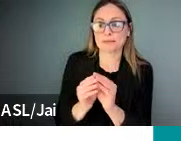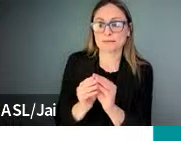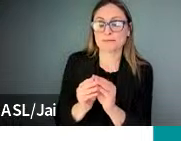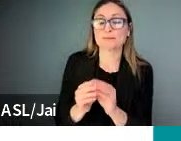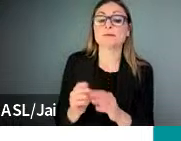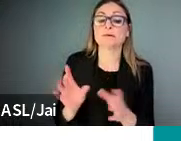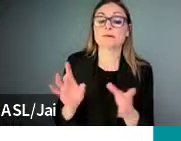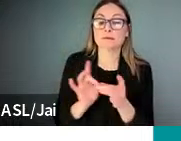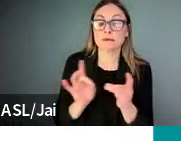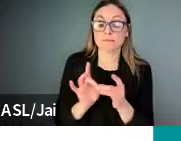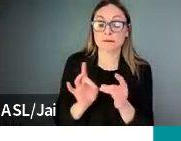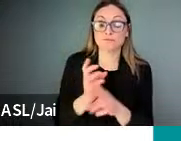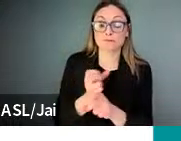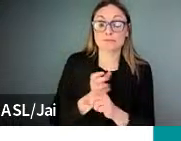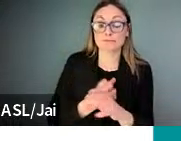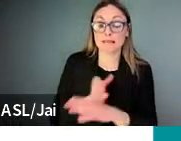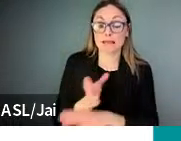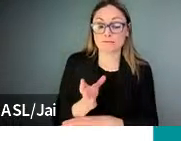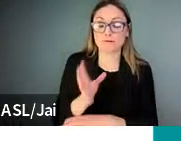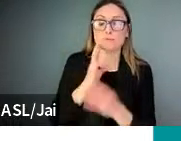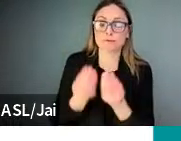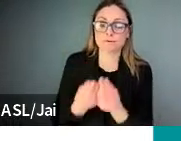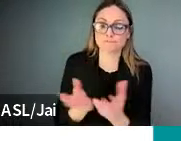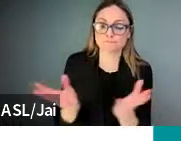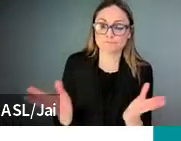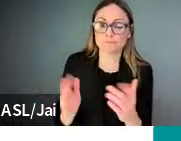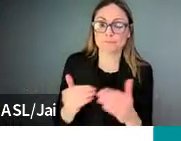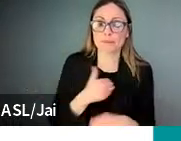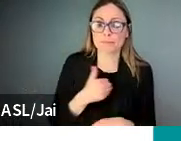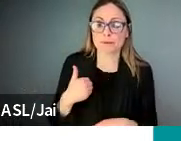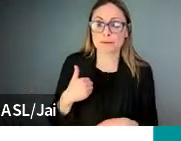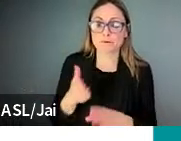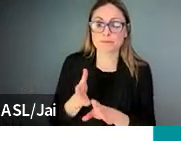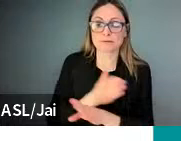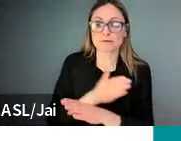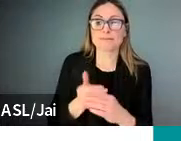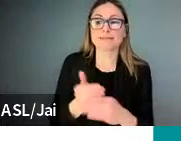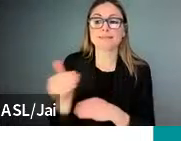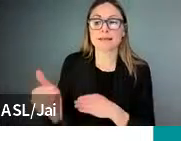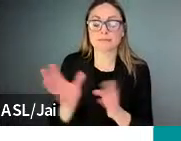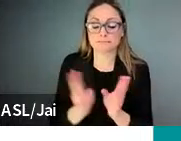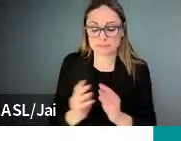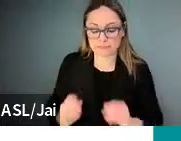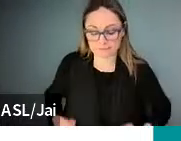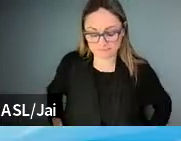Comments received after that point will be distributed to members in advance of their next meeting.